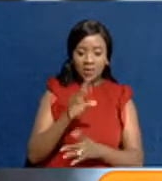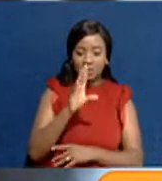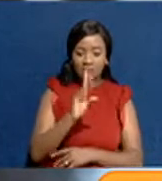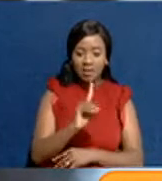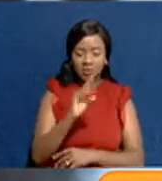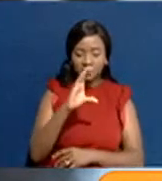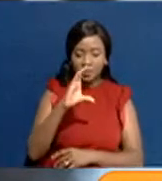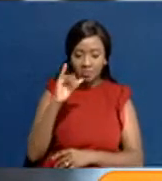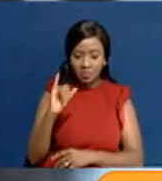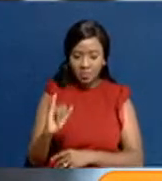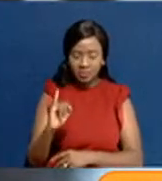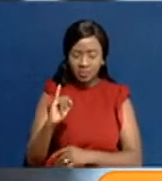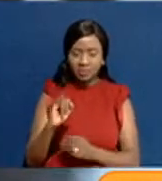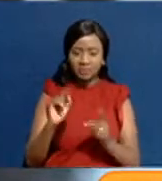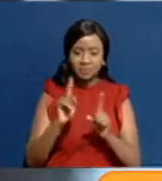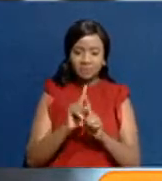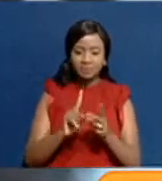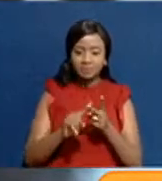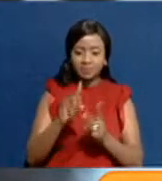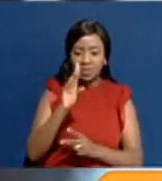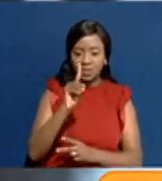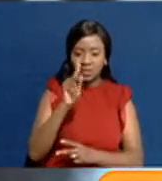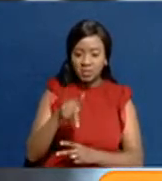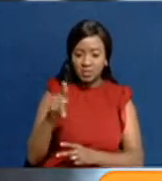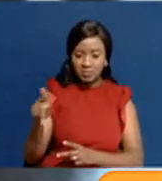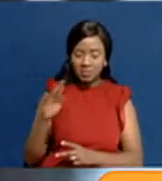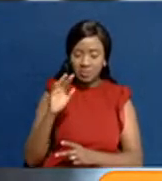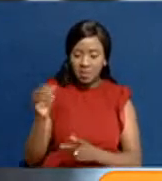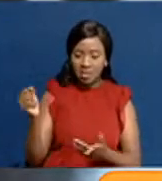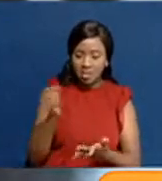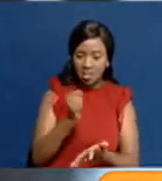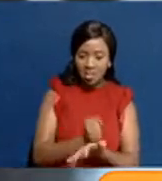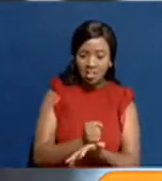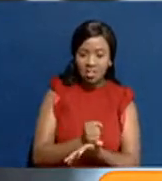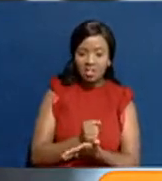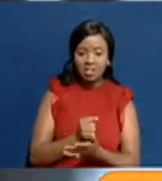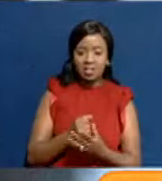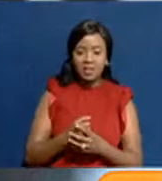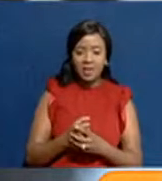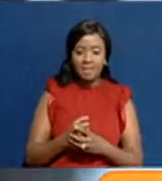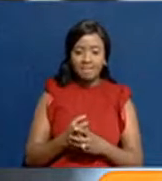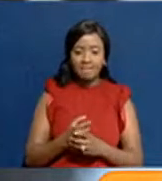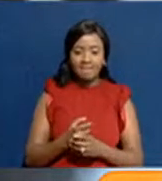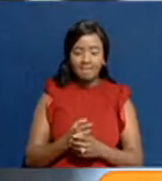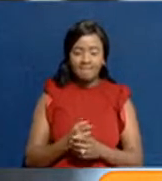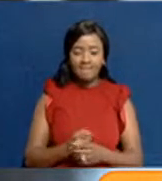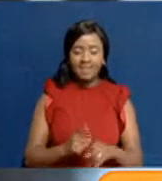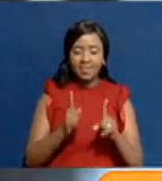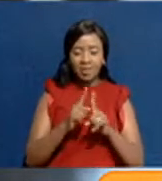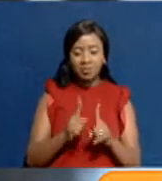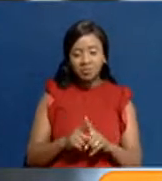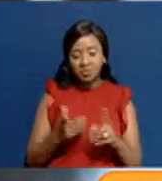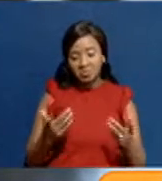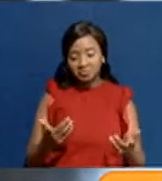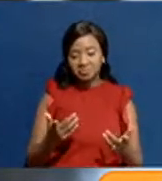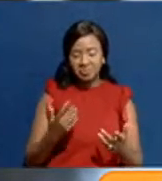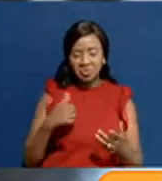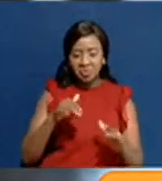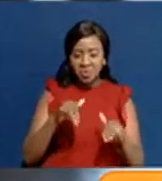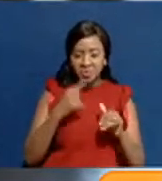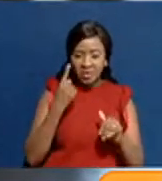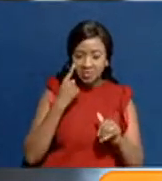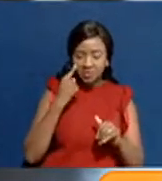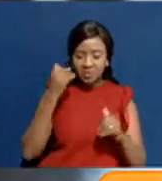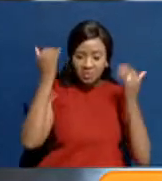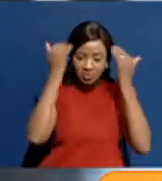new. Soon, the Director of Public Prosecutions will be a person appointed by him. And again, we're waiting to see what the judiciary does.